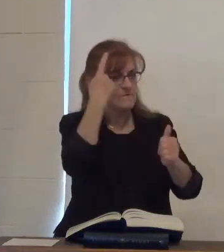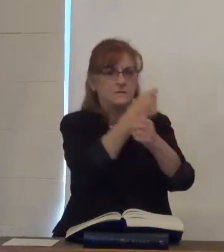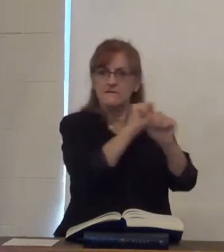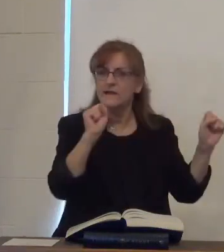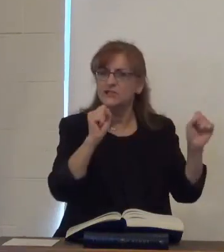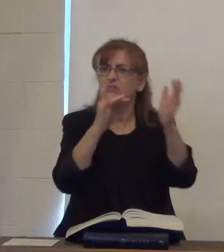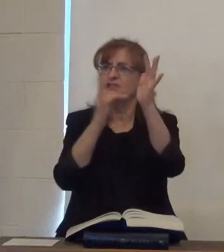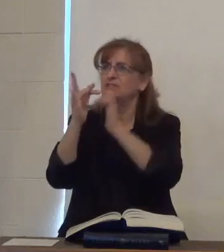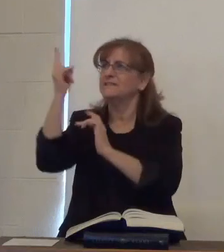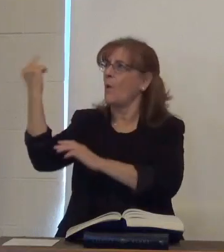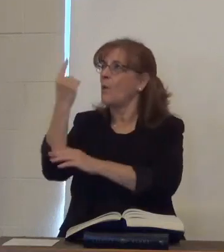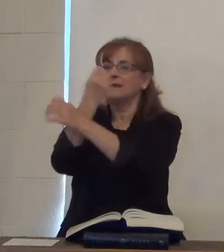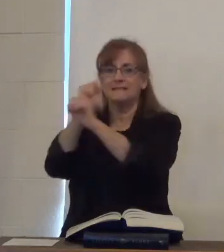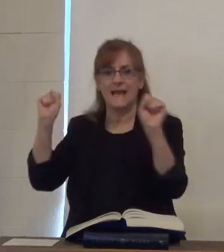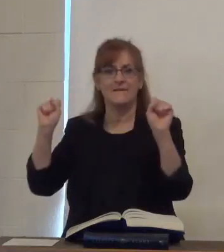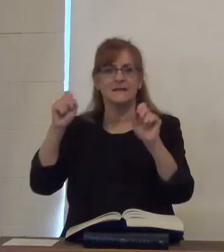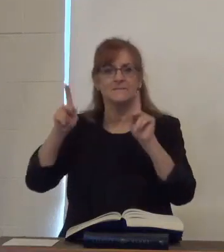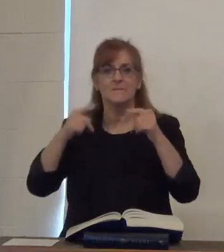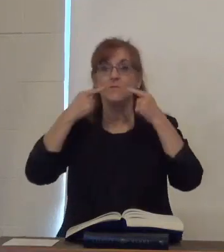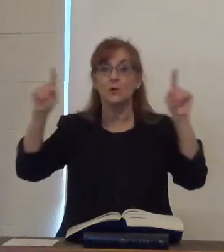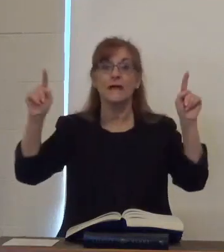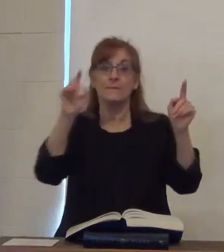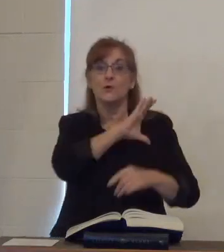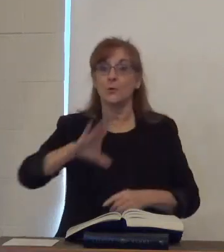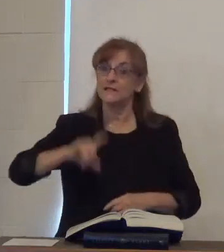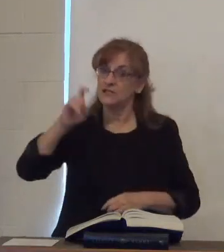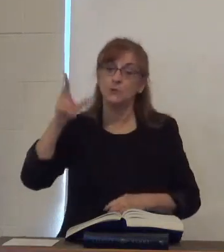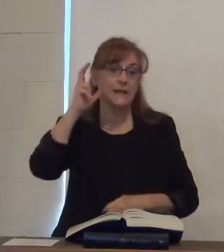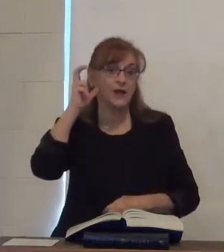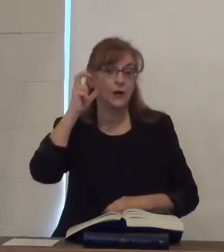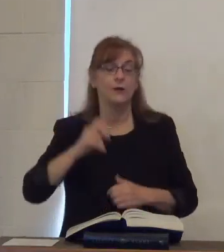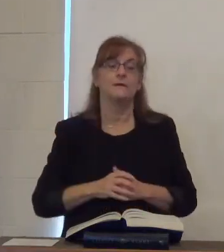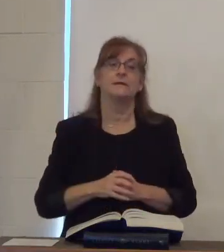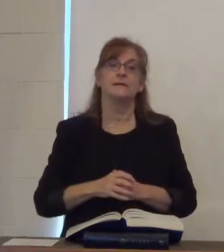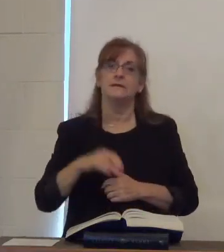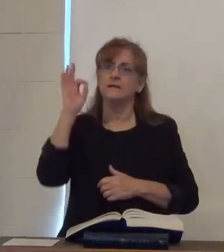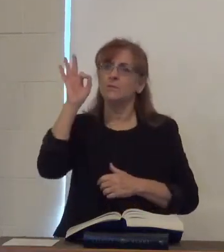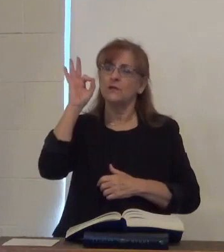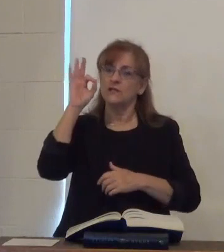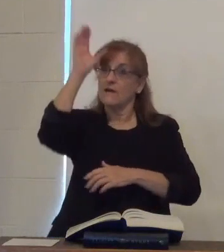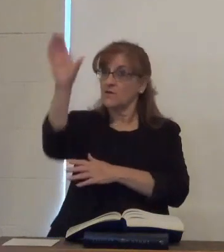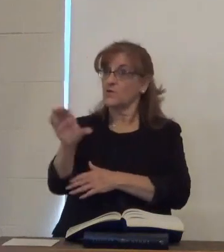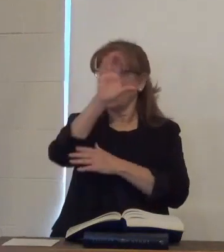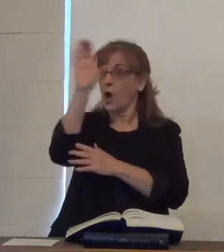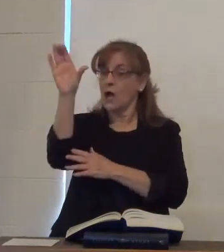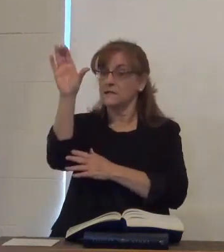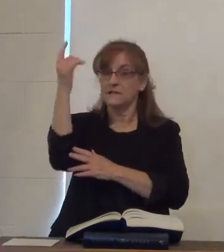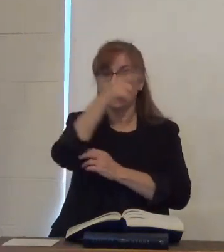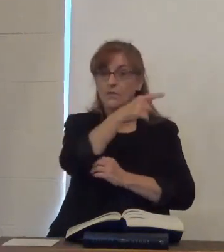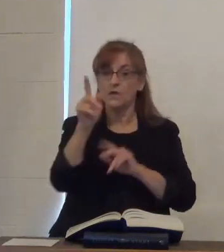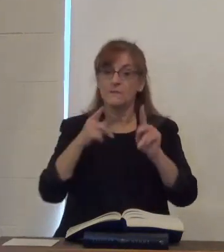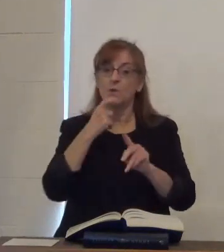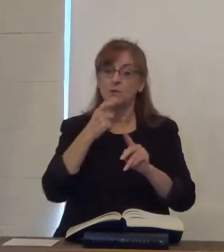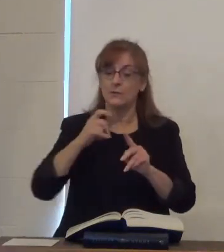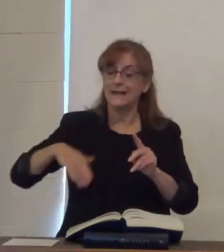those who claim Christ need to hear. 1 Corinthians 1:18 says, "For the preaching of the cross is to them that